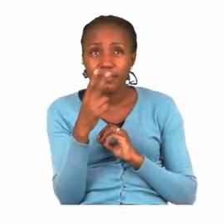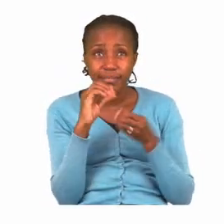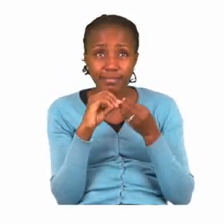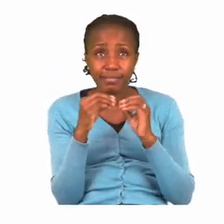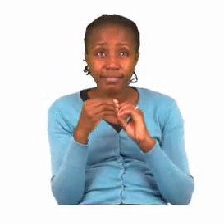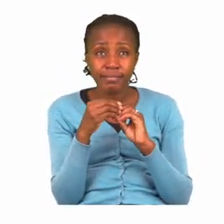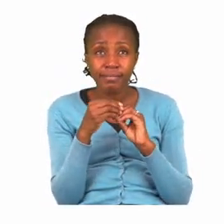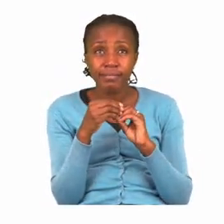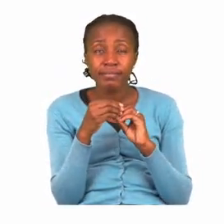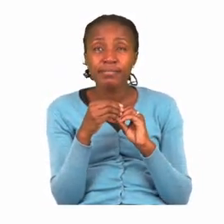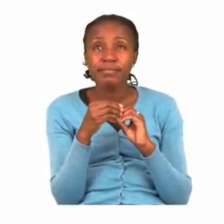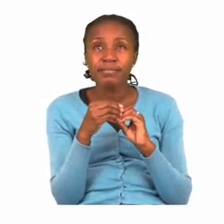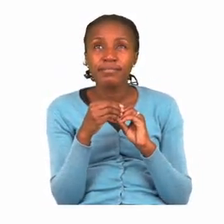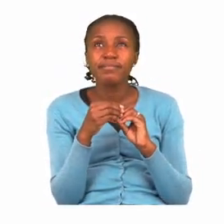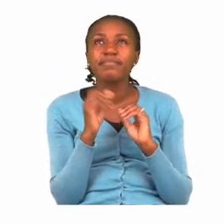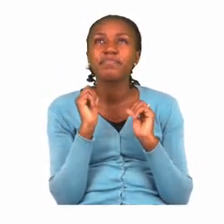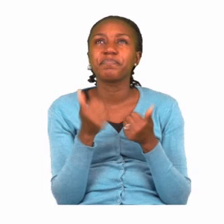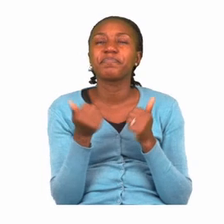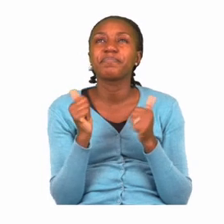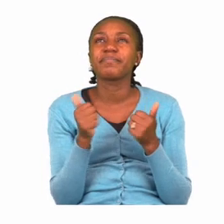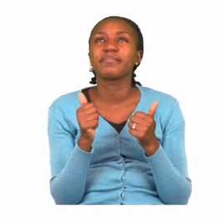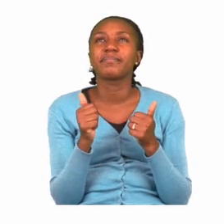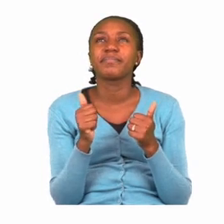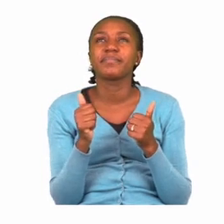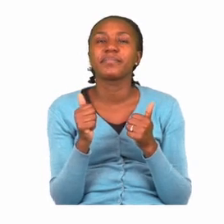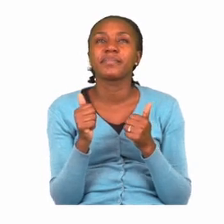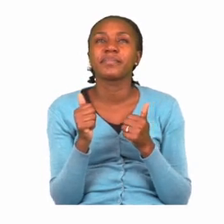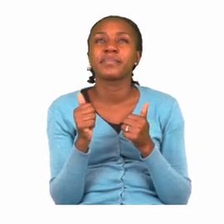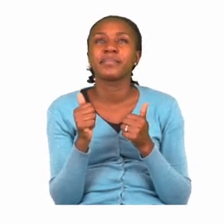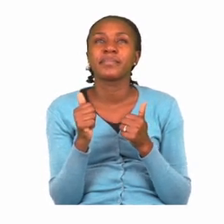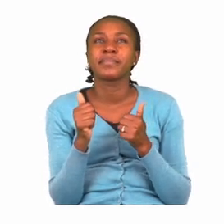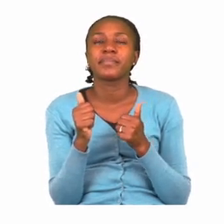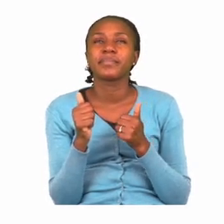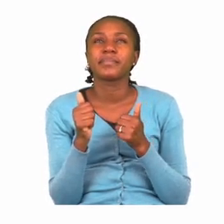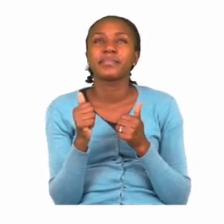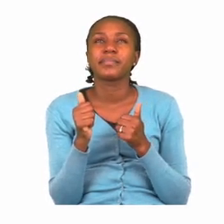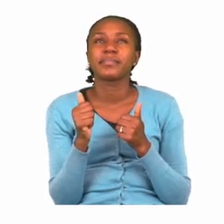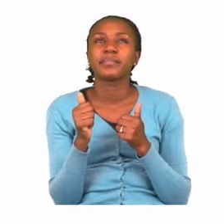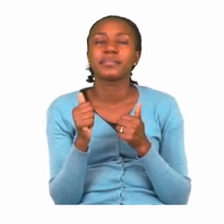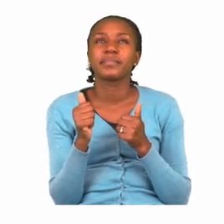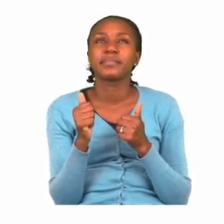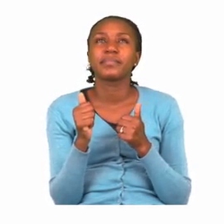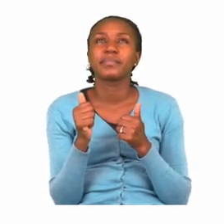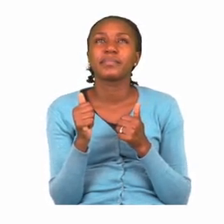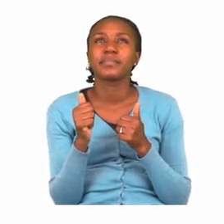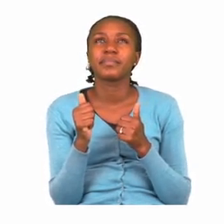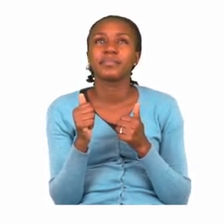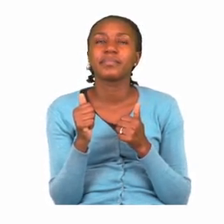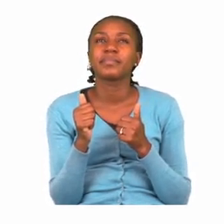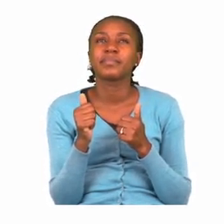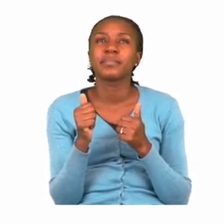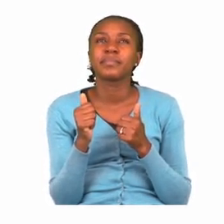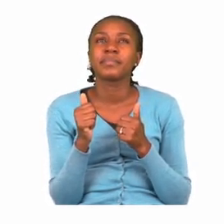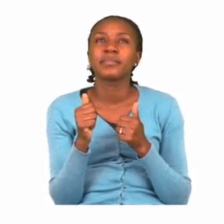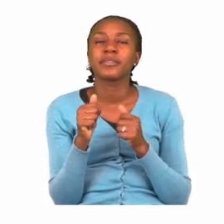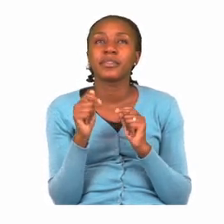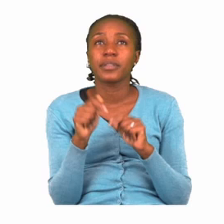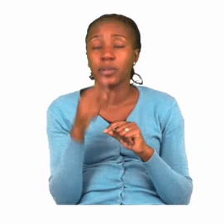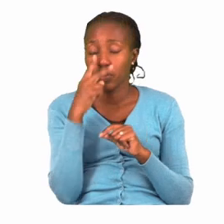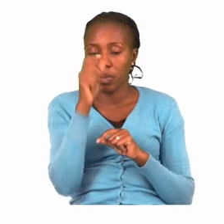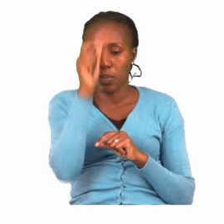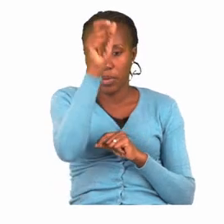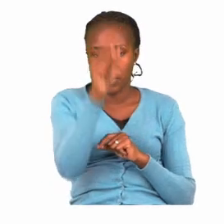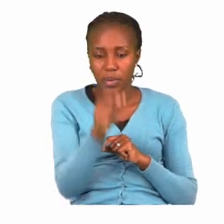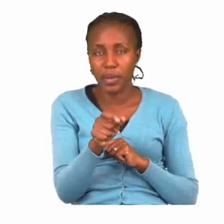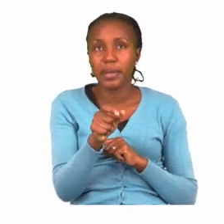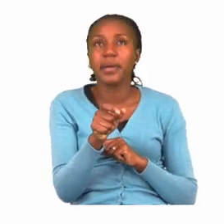numbers? Good job. Now I want you to have a look at the crossword. Now